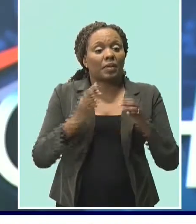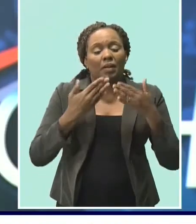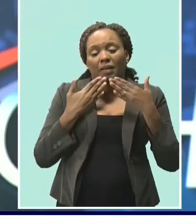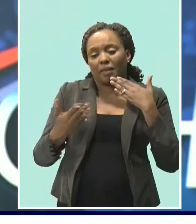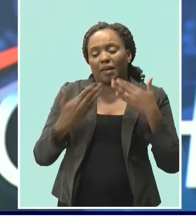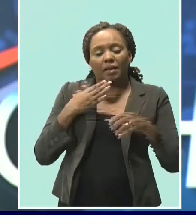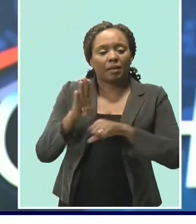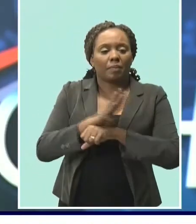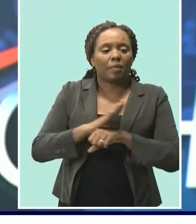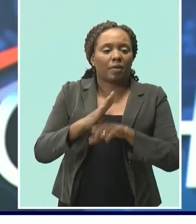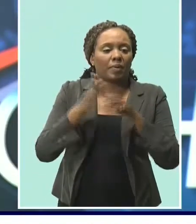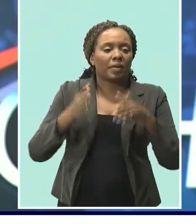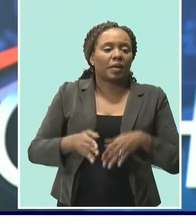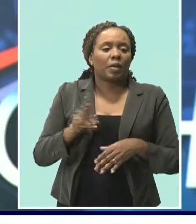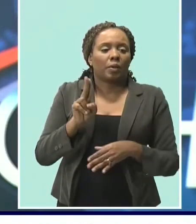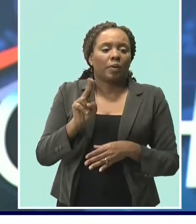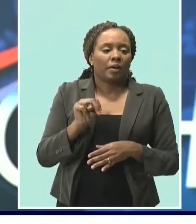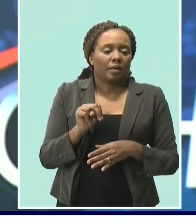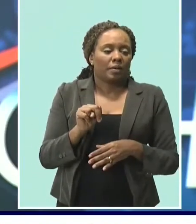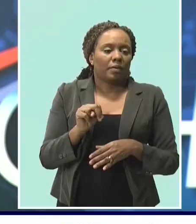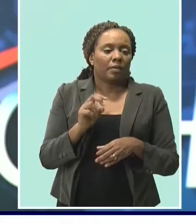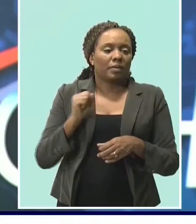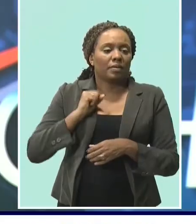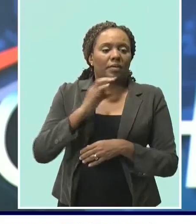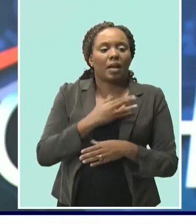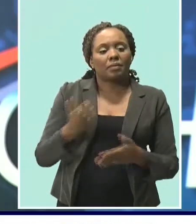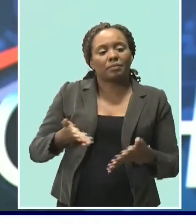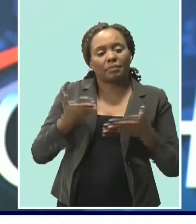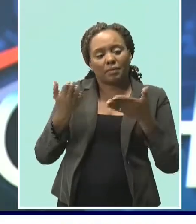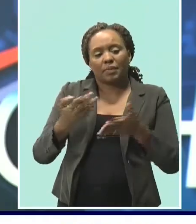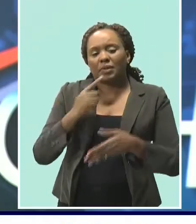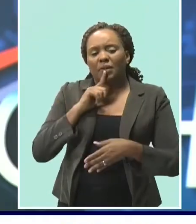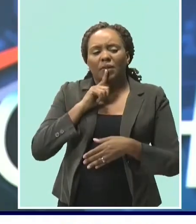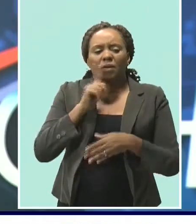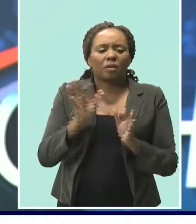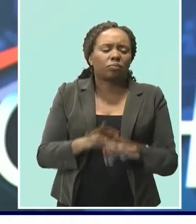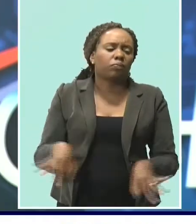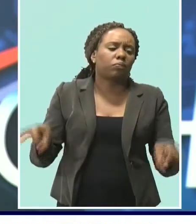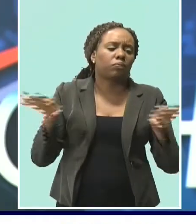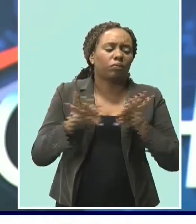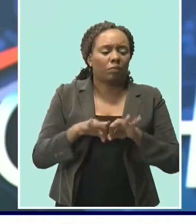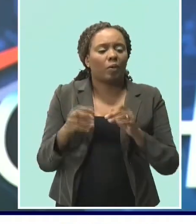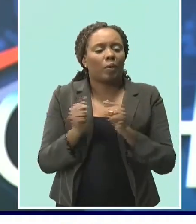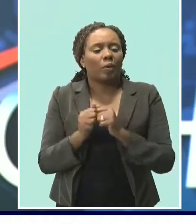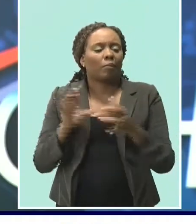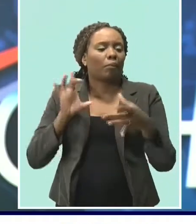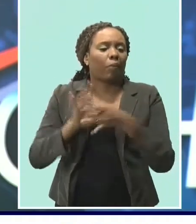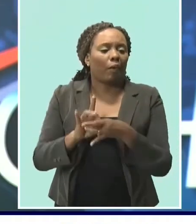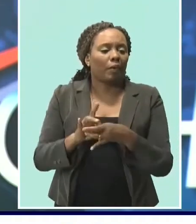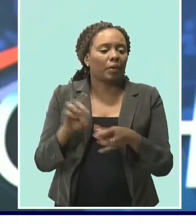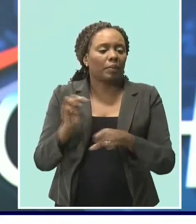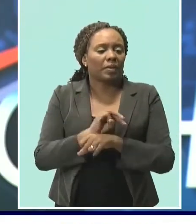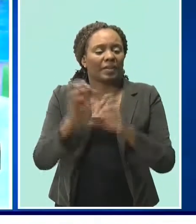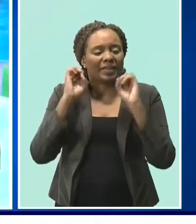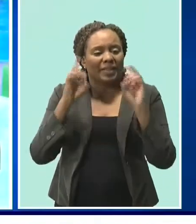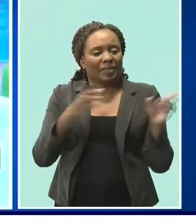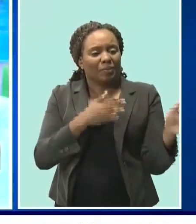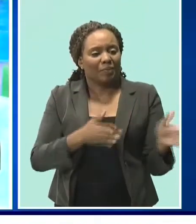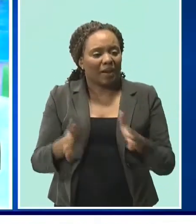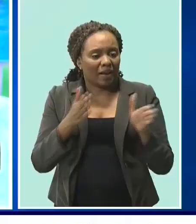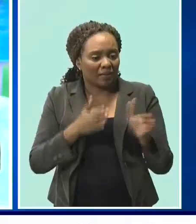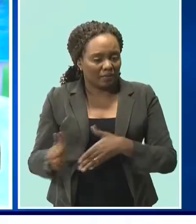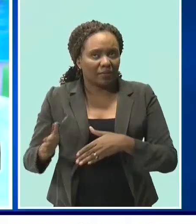thanked the Barbadian UN employees for presenting the items, noting they will play a key role in the ministry's plans. Beyond